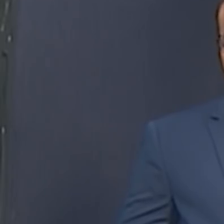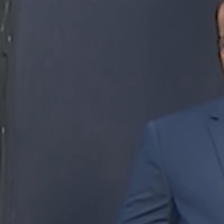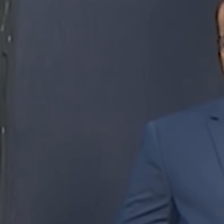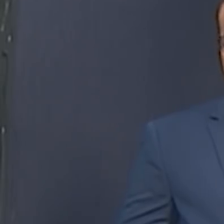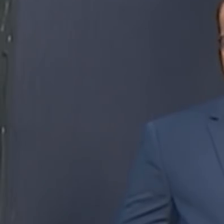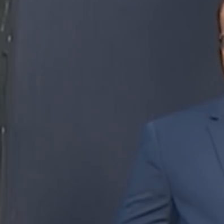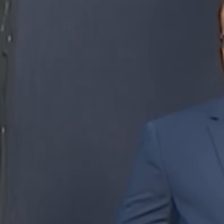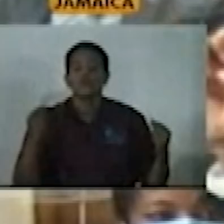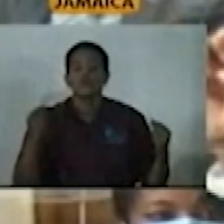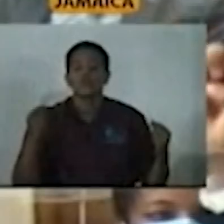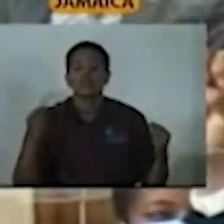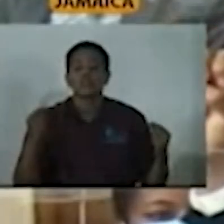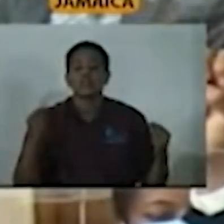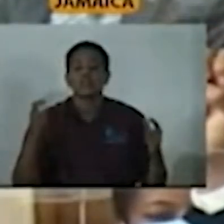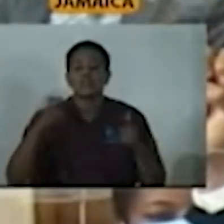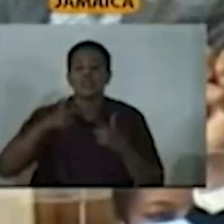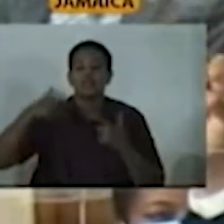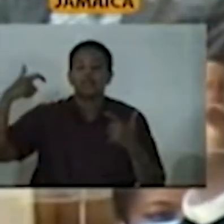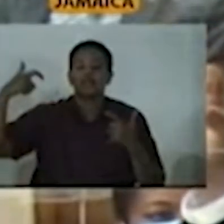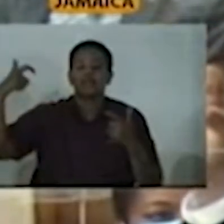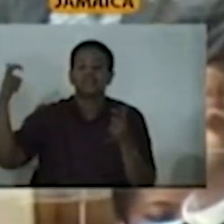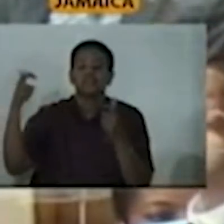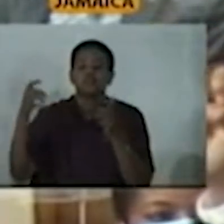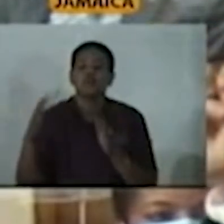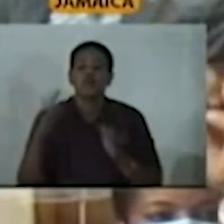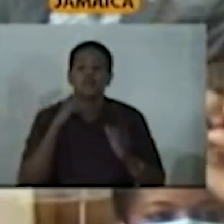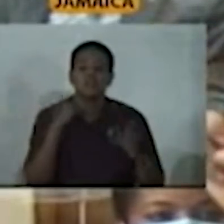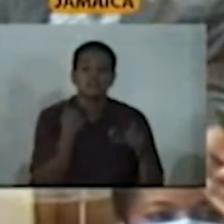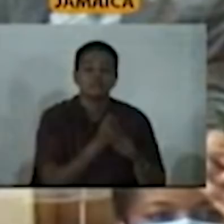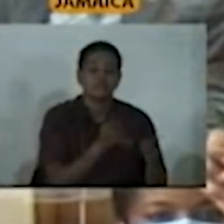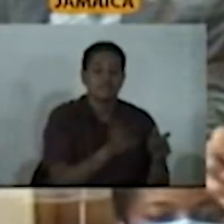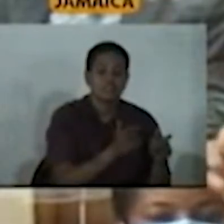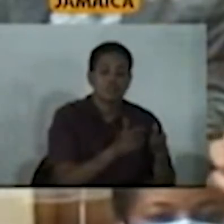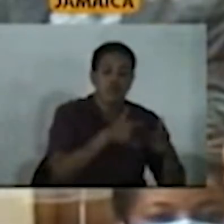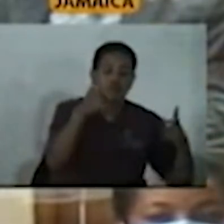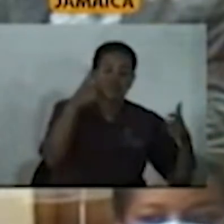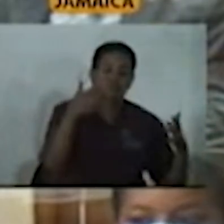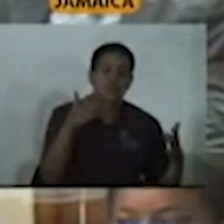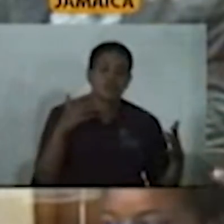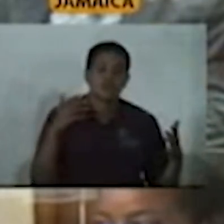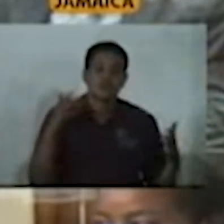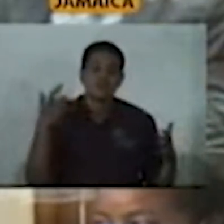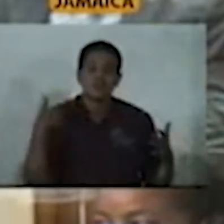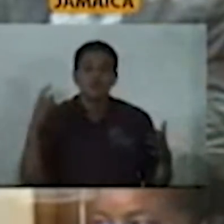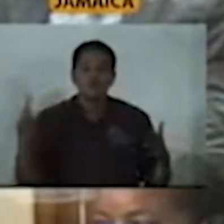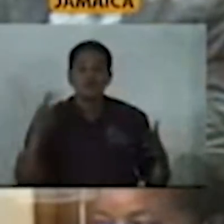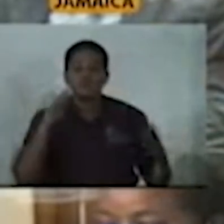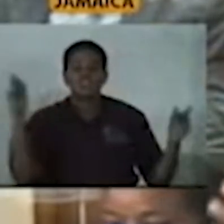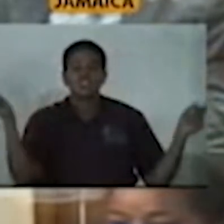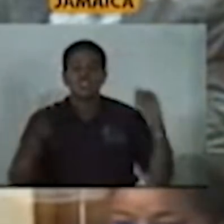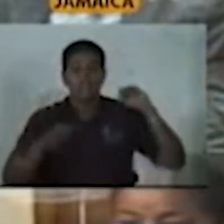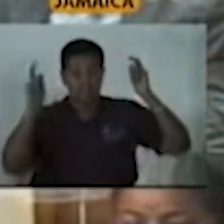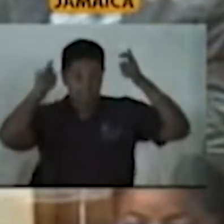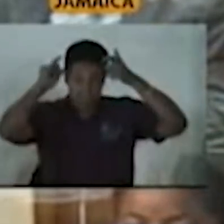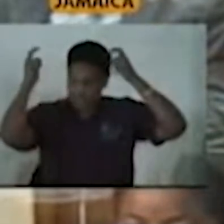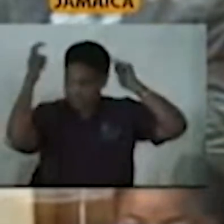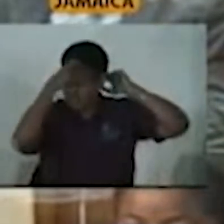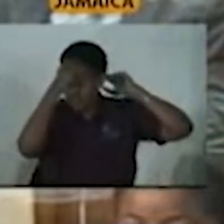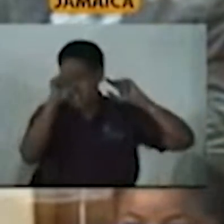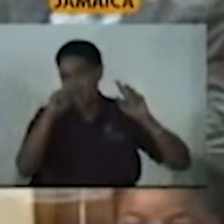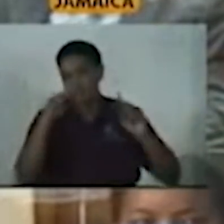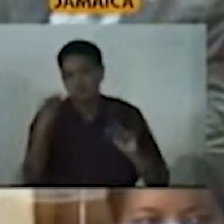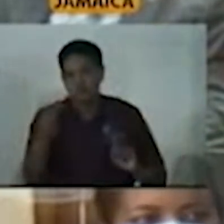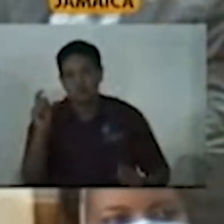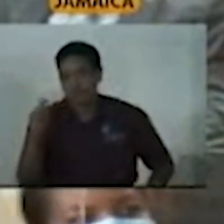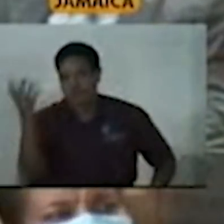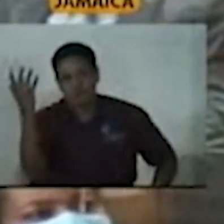must be followed. The Prime Minister told Parliament that while key indicators are trending in the right direction, it's not the end of the